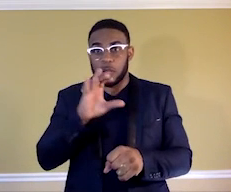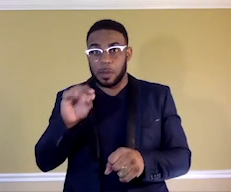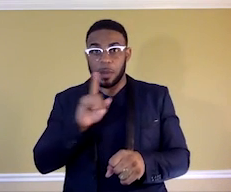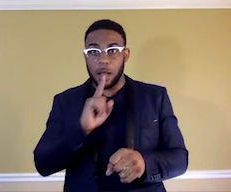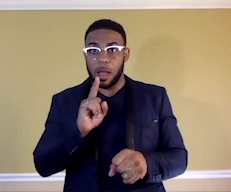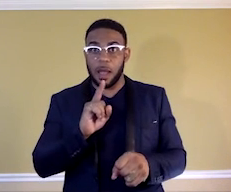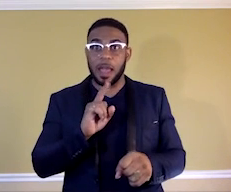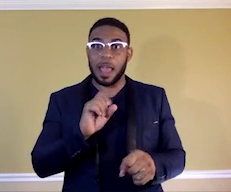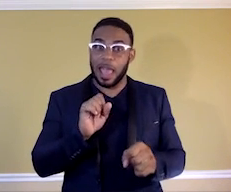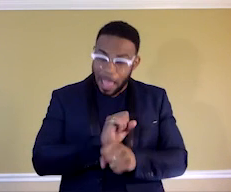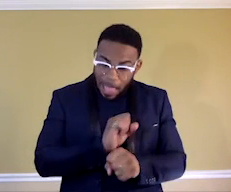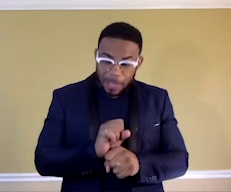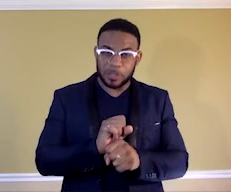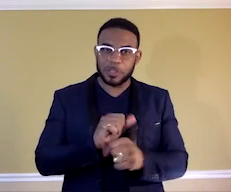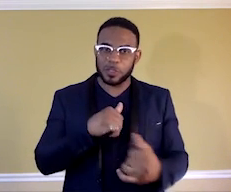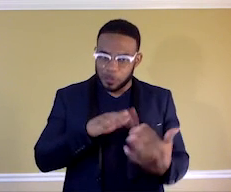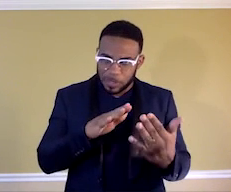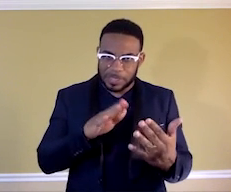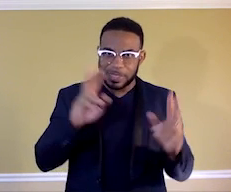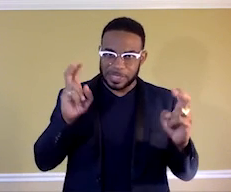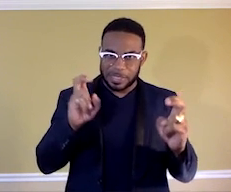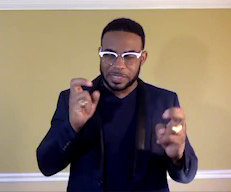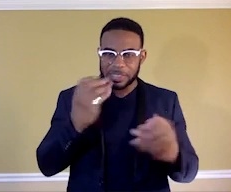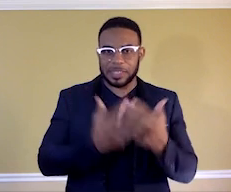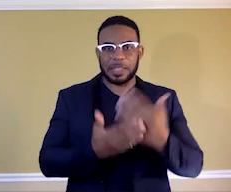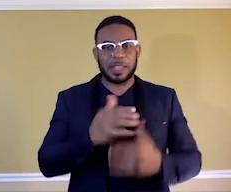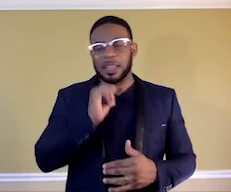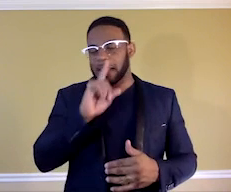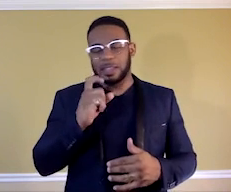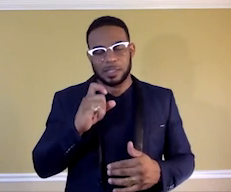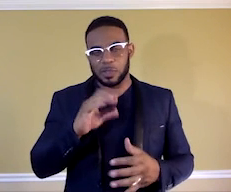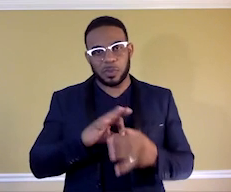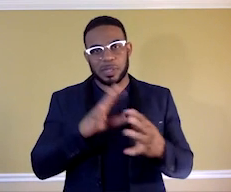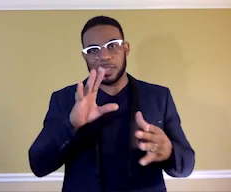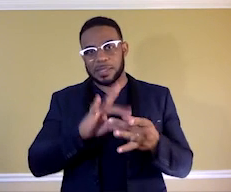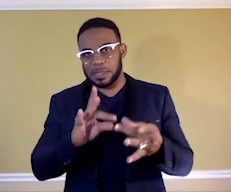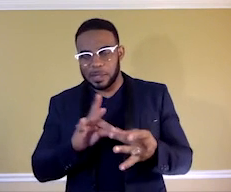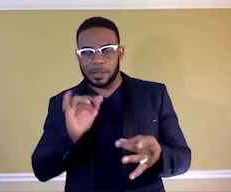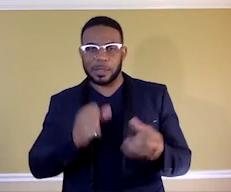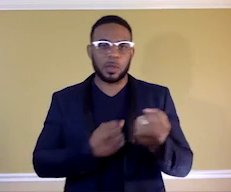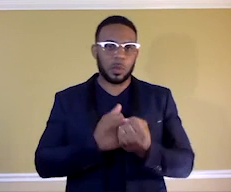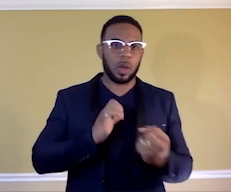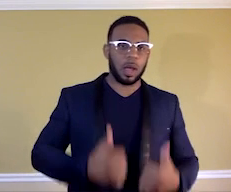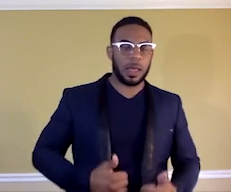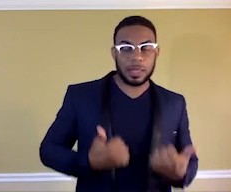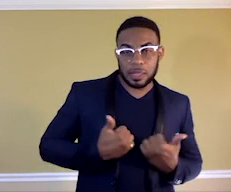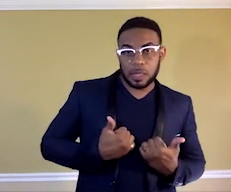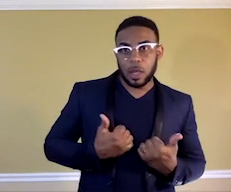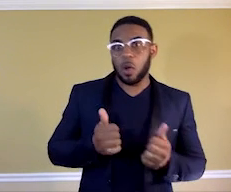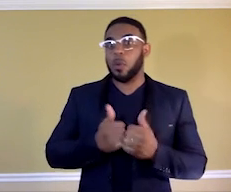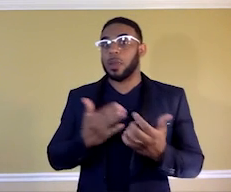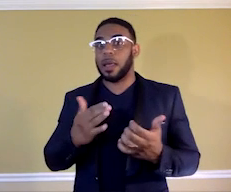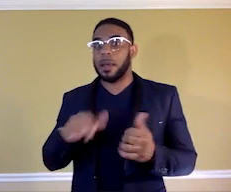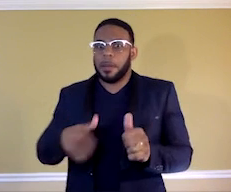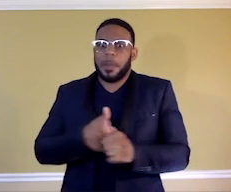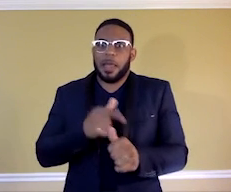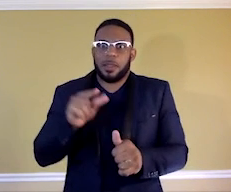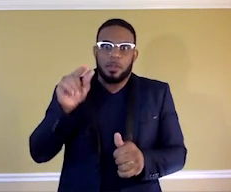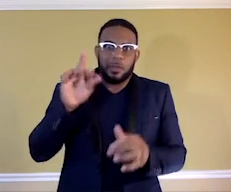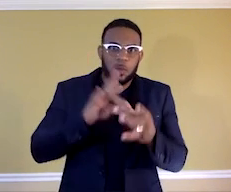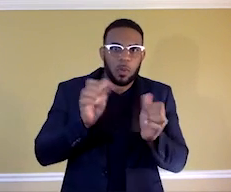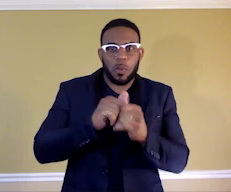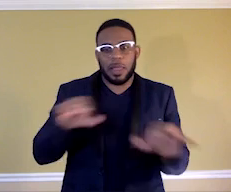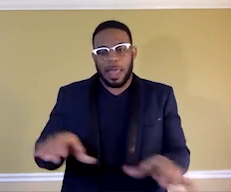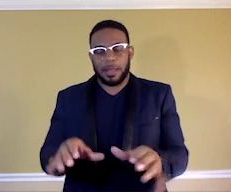are actually addressing the issues at hand, not just releasing statements that support our existence without backing up their words